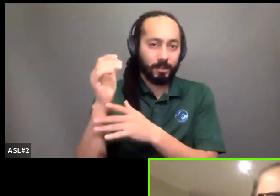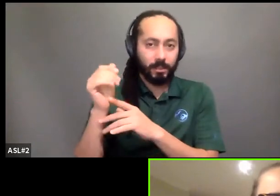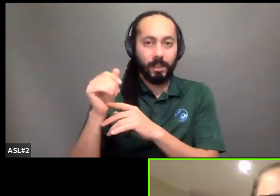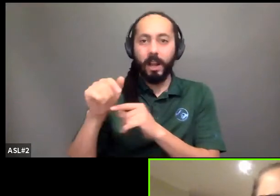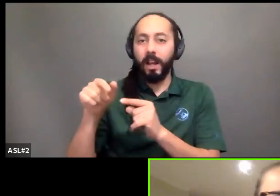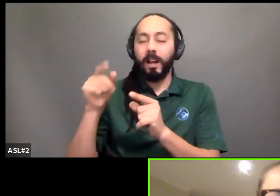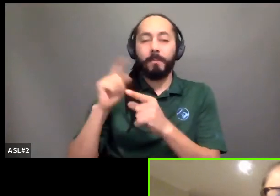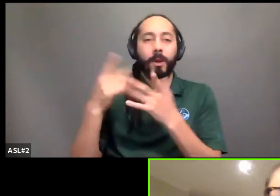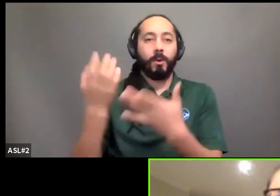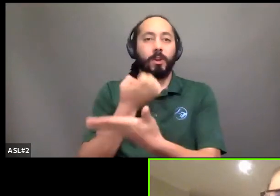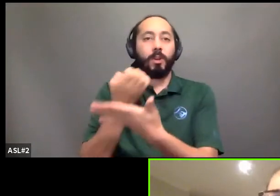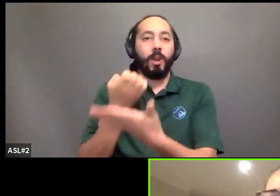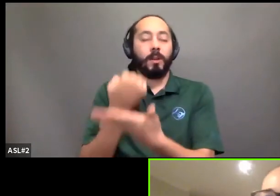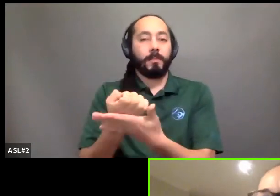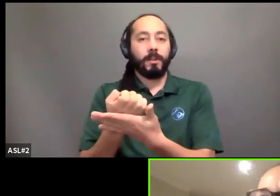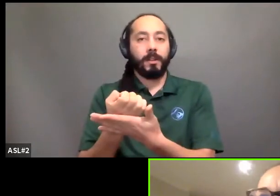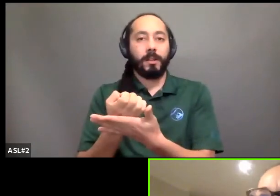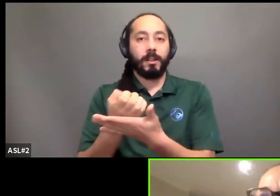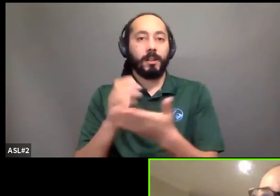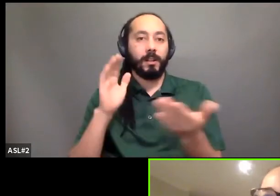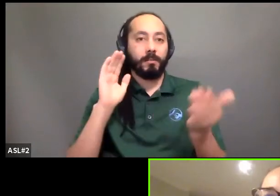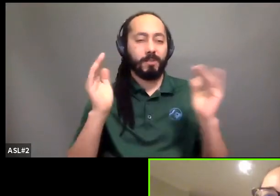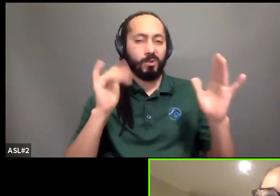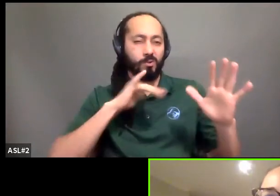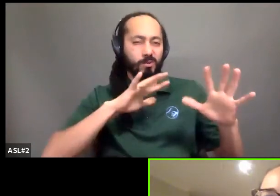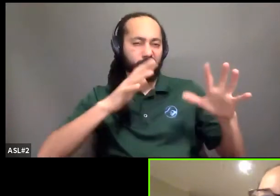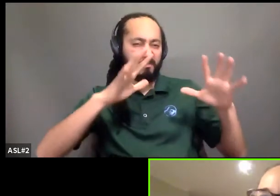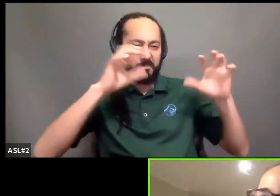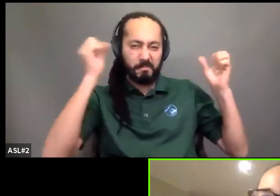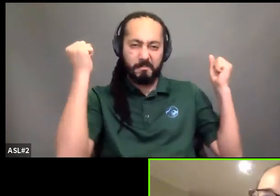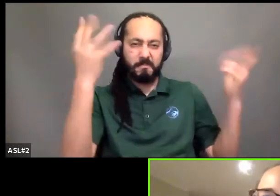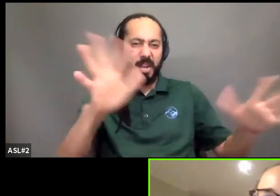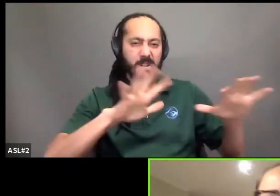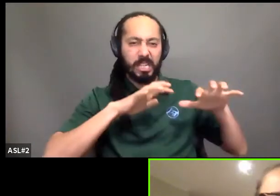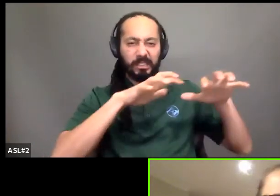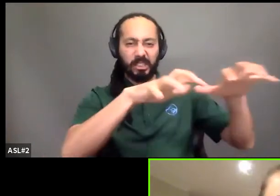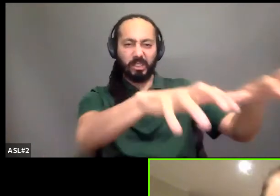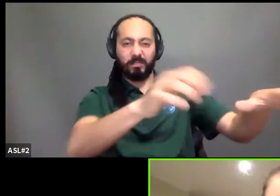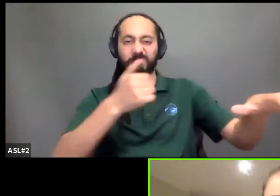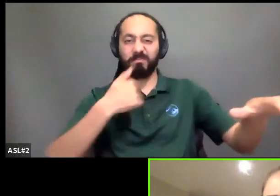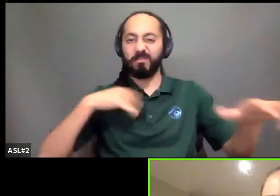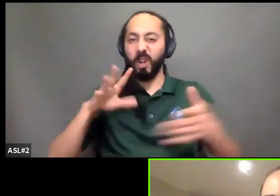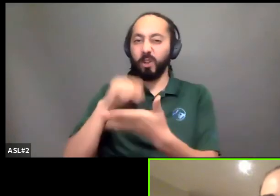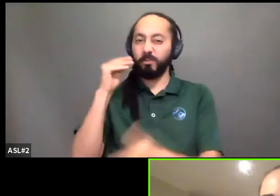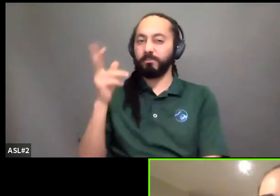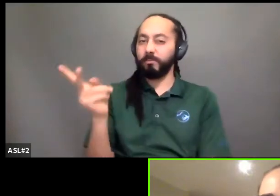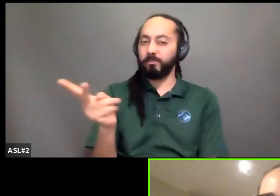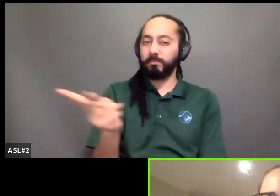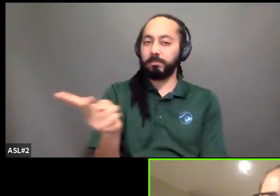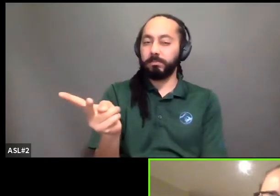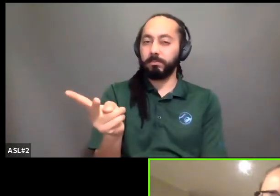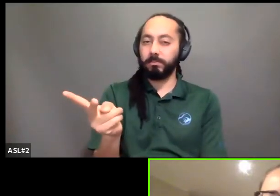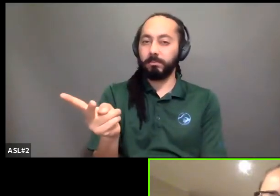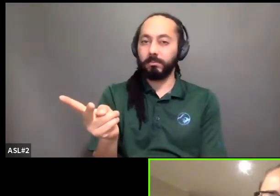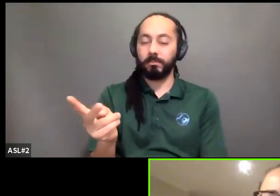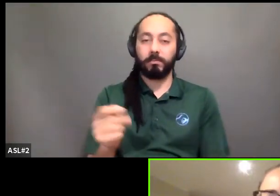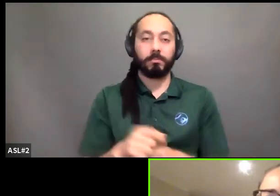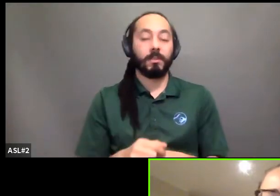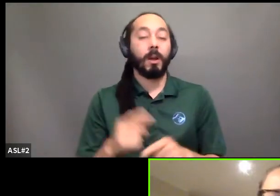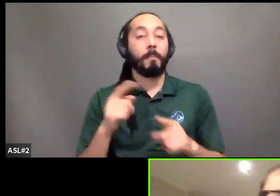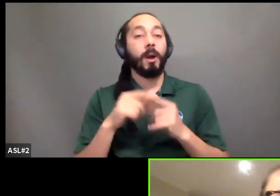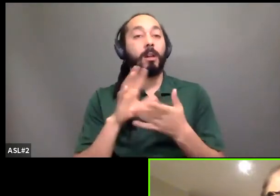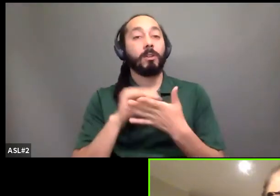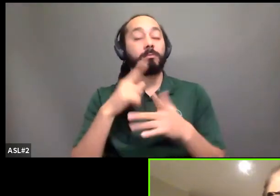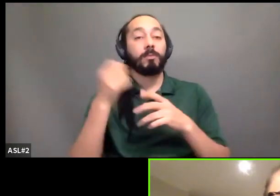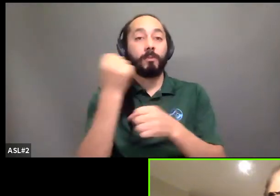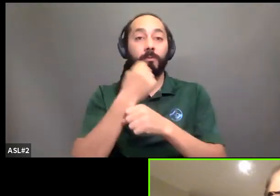and neoclassical economists, as well as learning from them about infrastructures of freedom and resistance that can